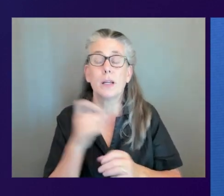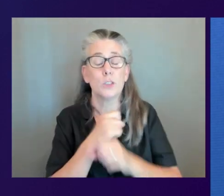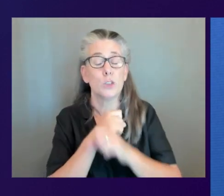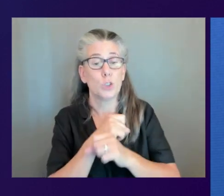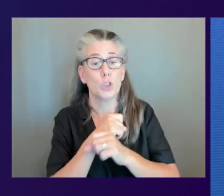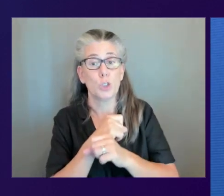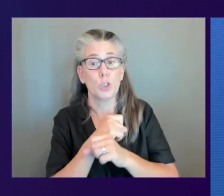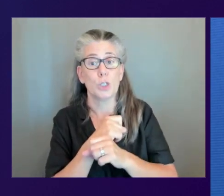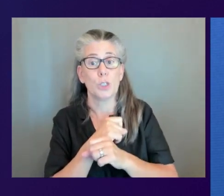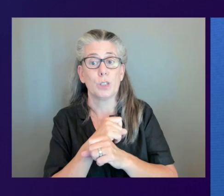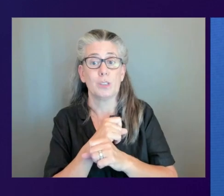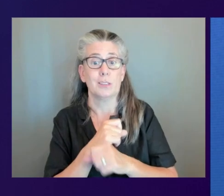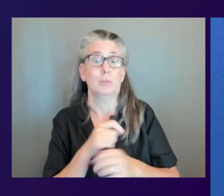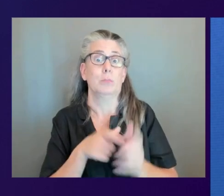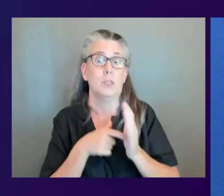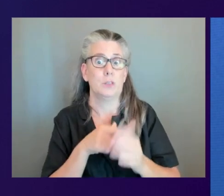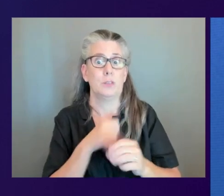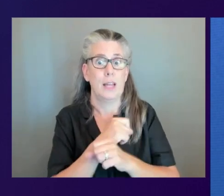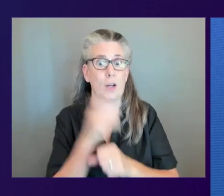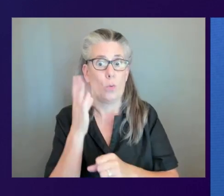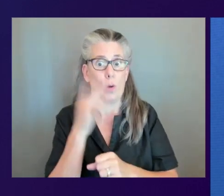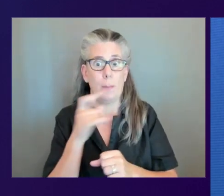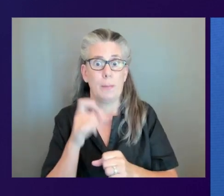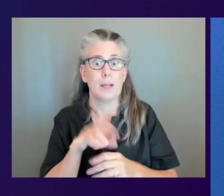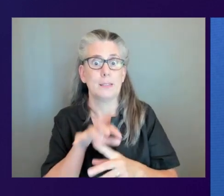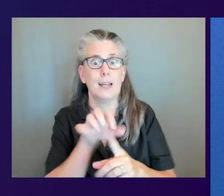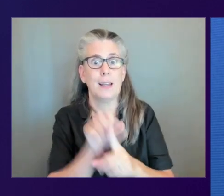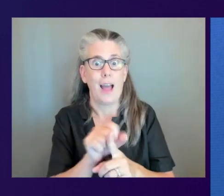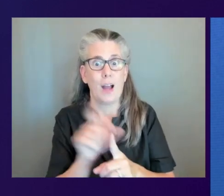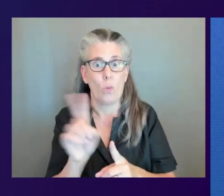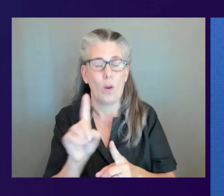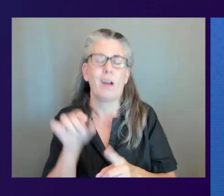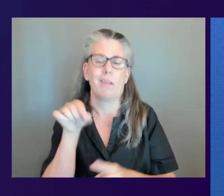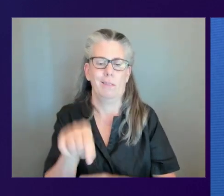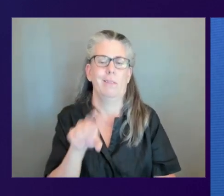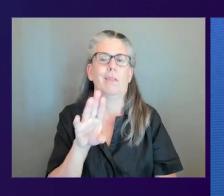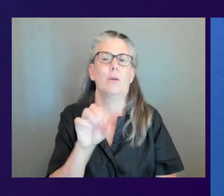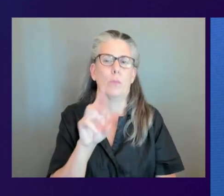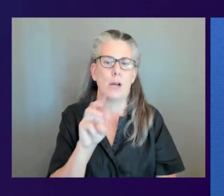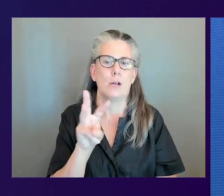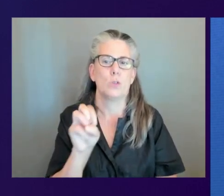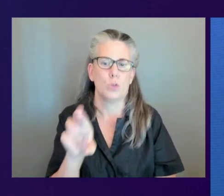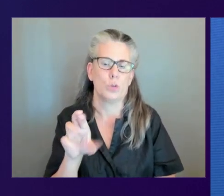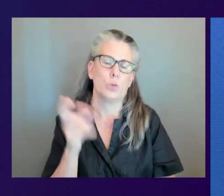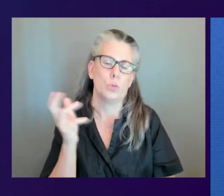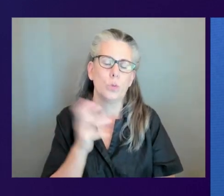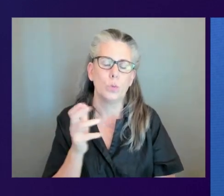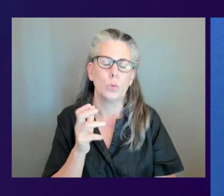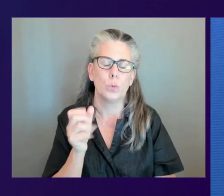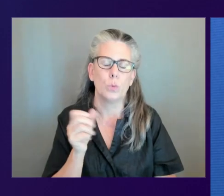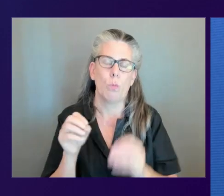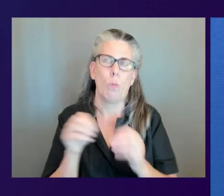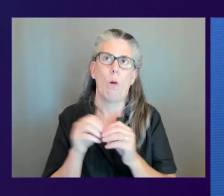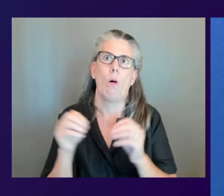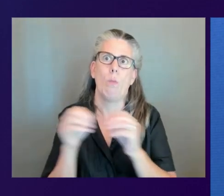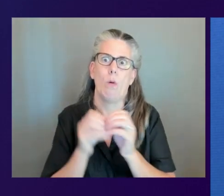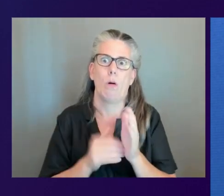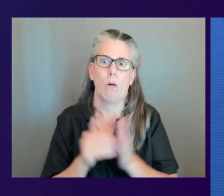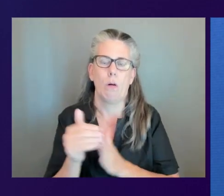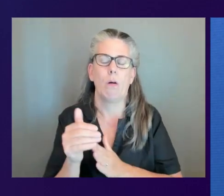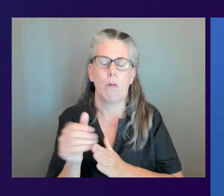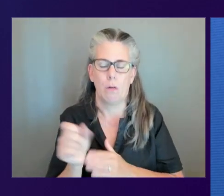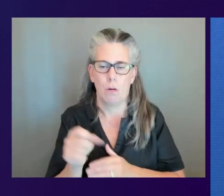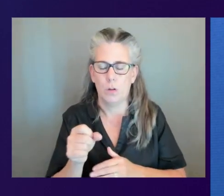make sure folks are agile, flexible, productive at all times from anywhere via like web-based application delivery, but they're also safe? I